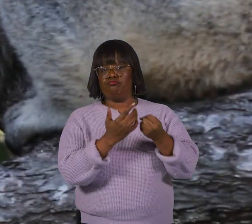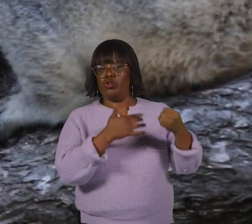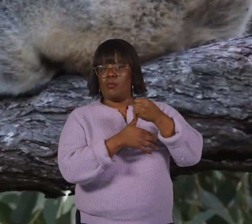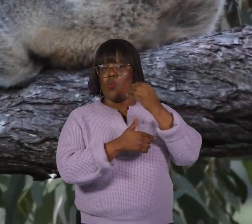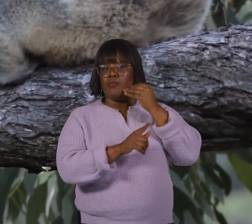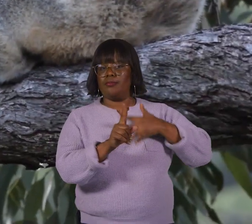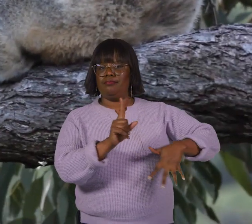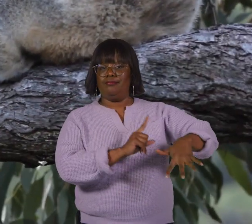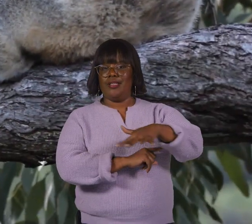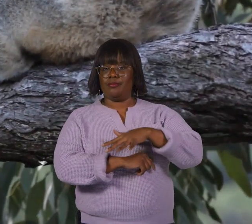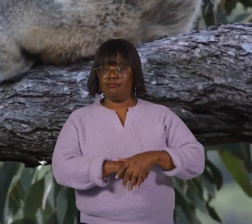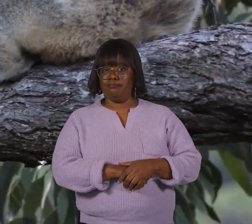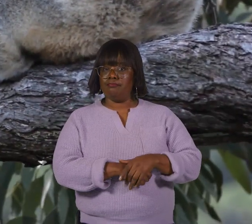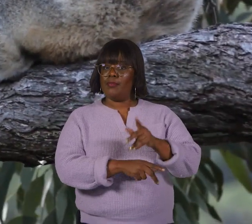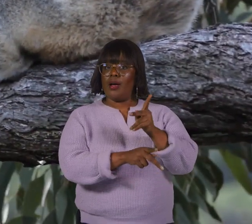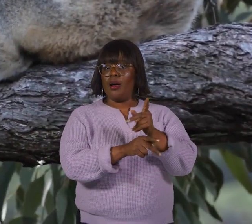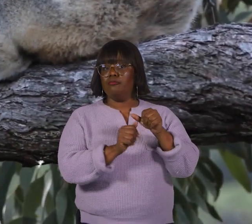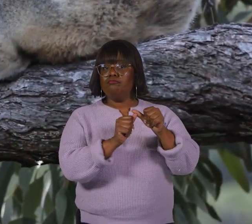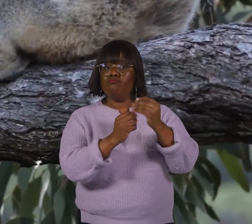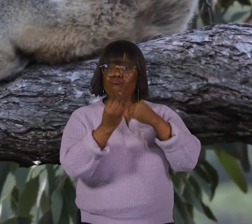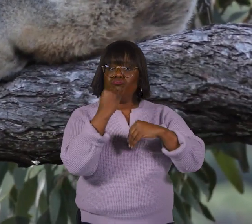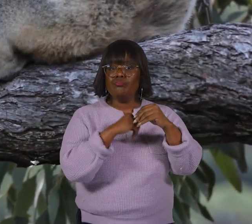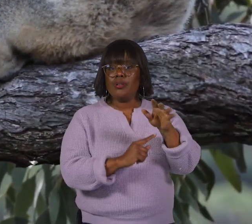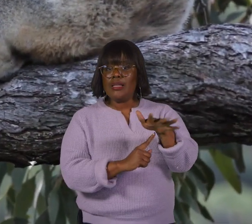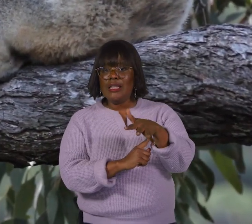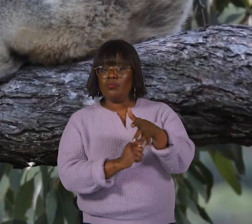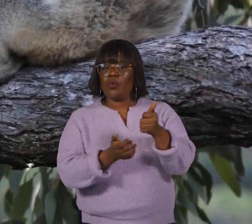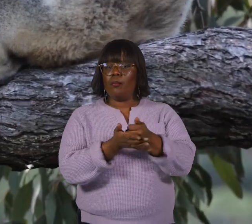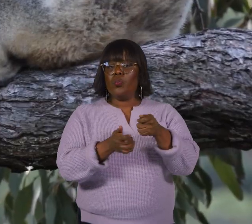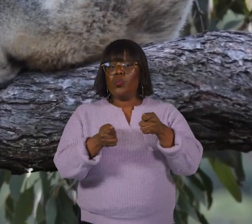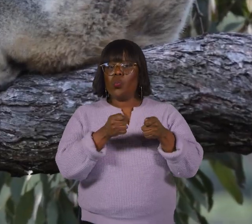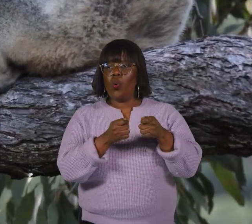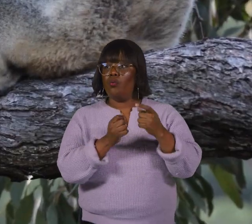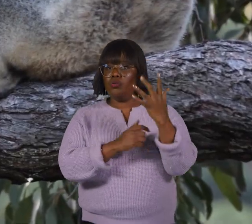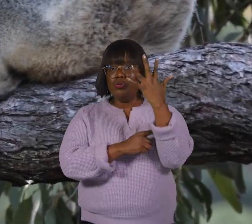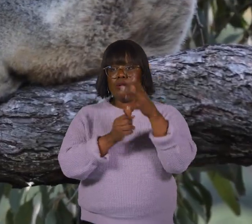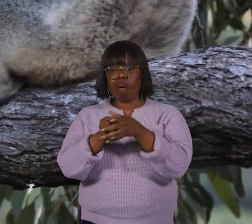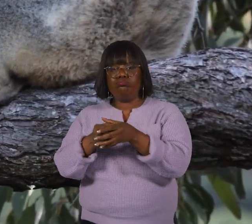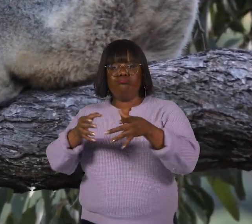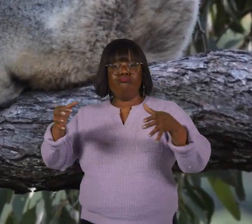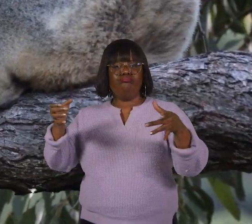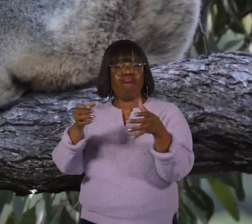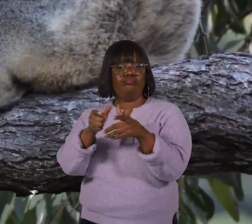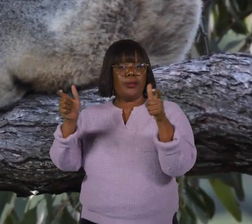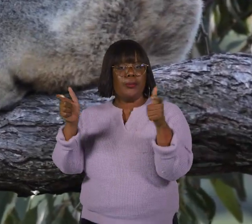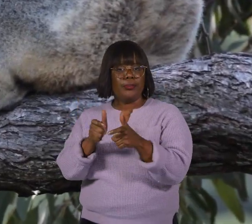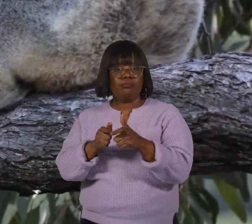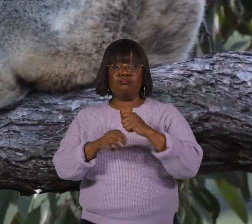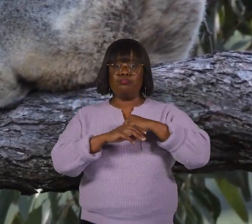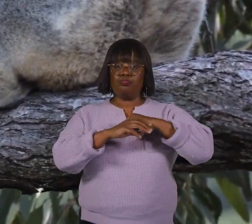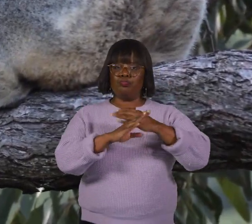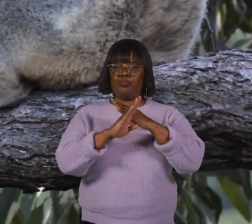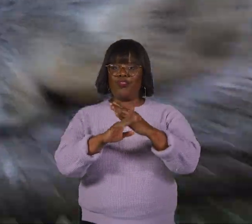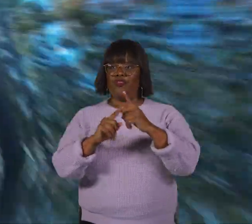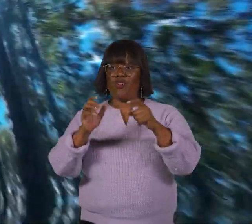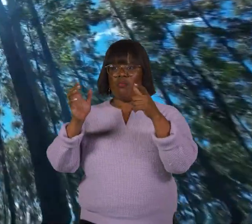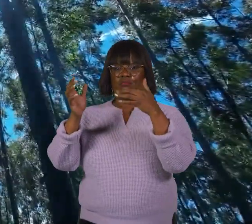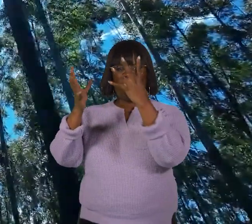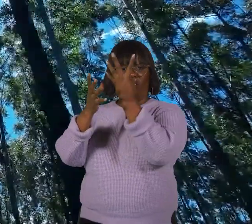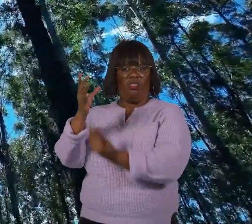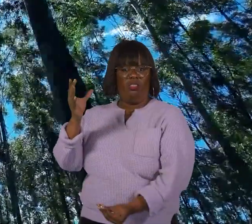As they feed on eucalyptus leaves, koalas help control the growth of these trees, preventing them from becoming too dense.